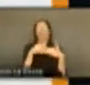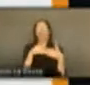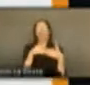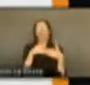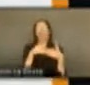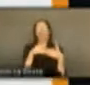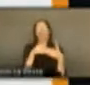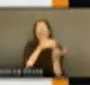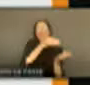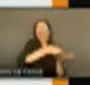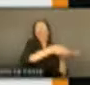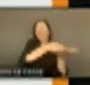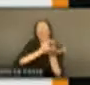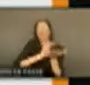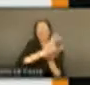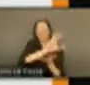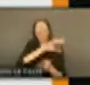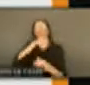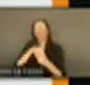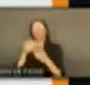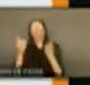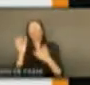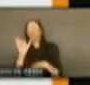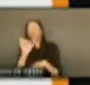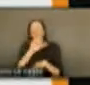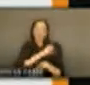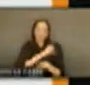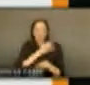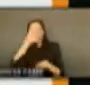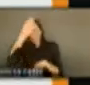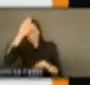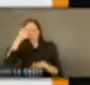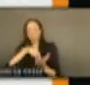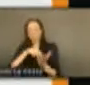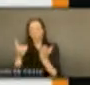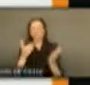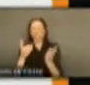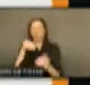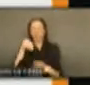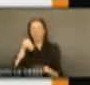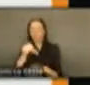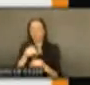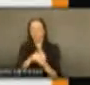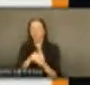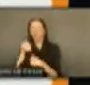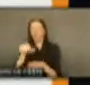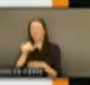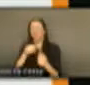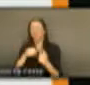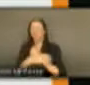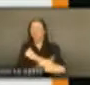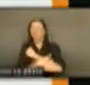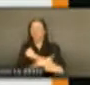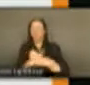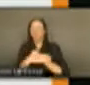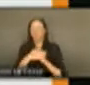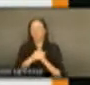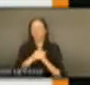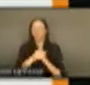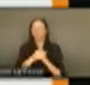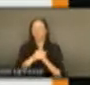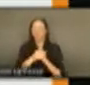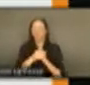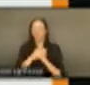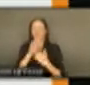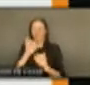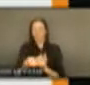and fire, debt service payments, payments to the county that the county must make